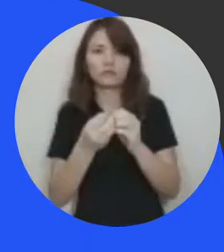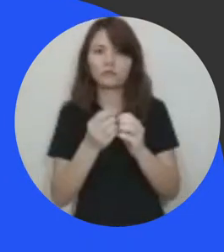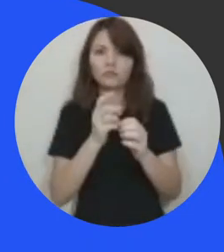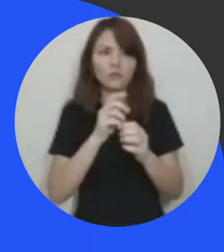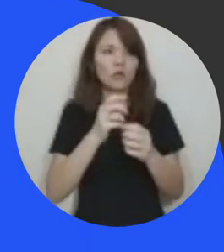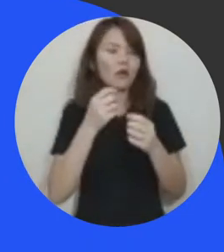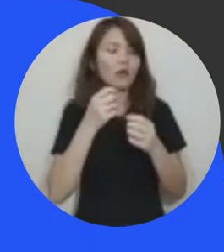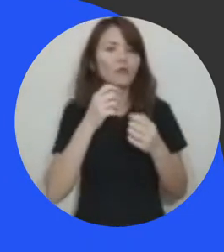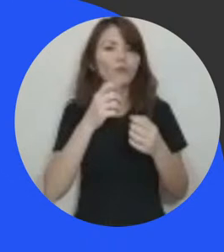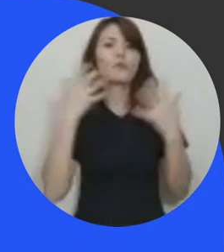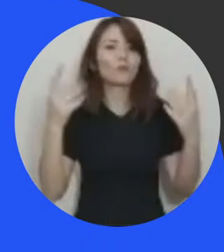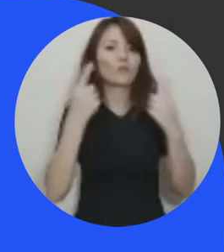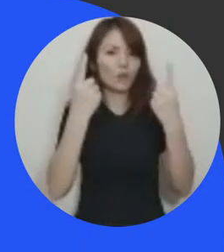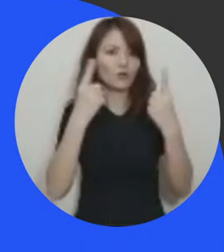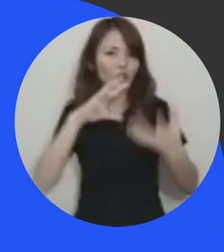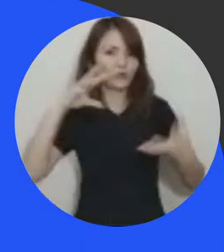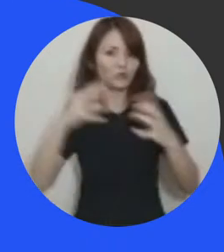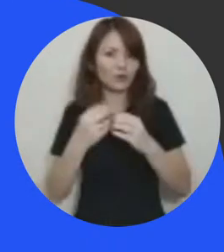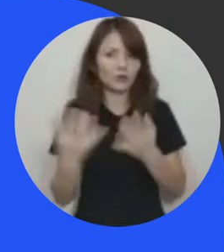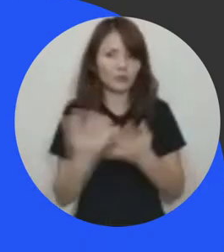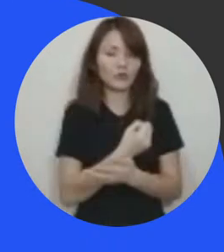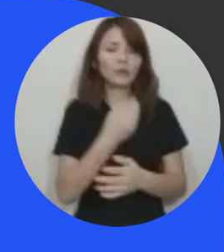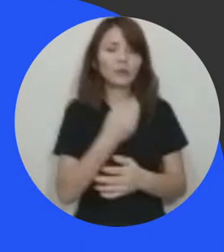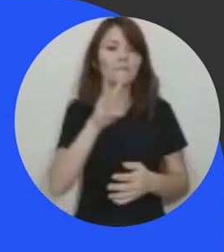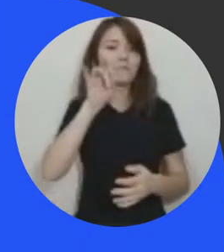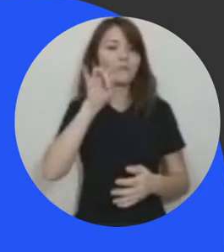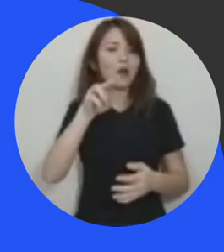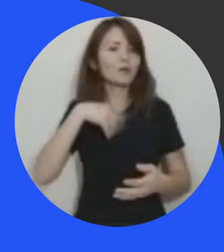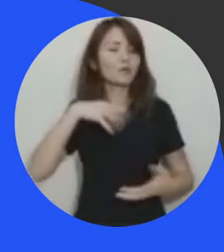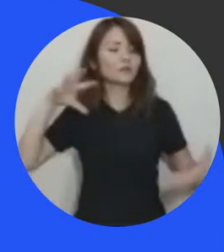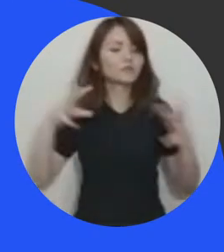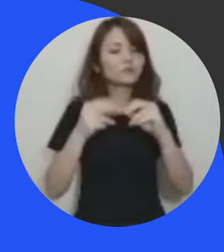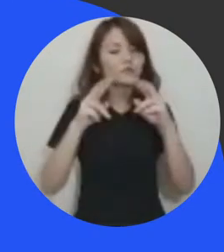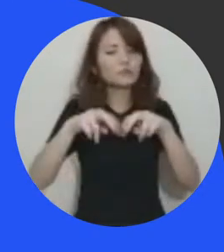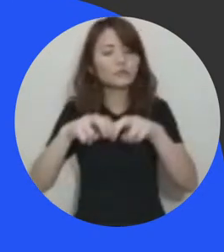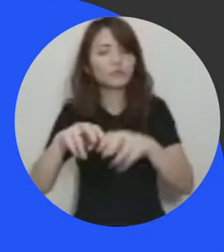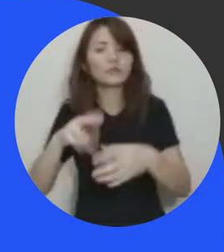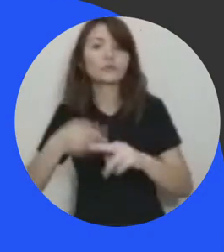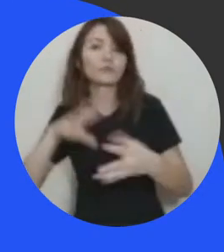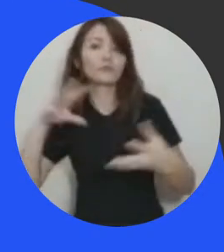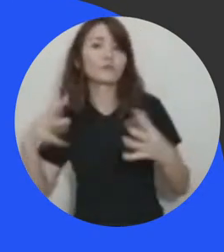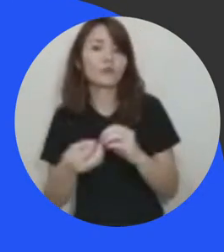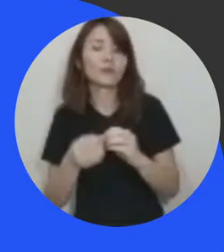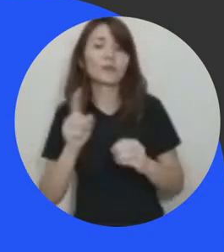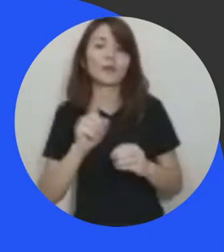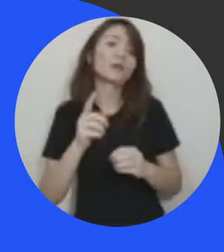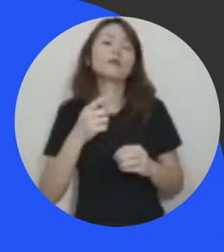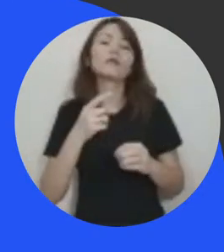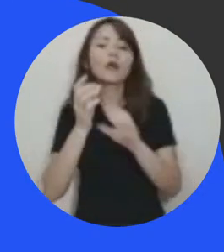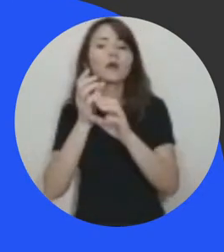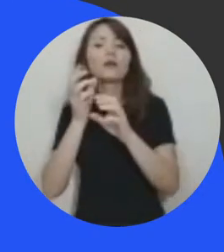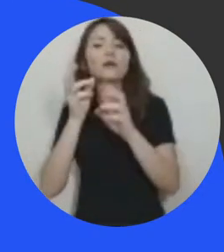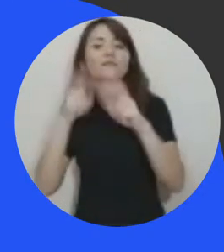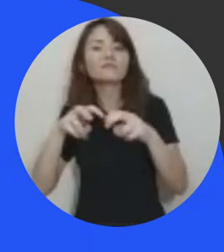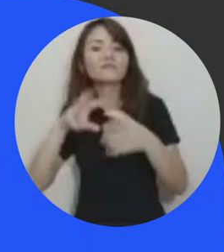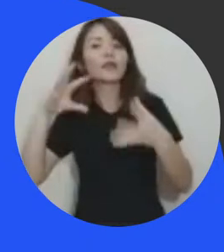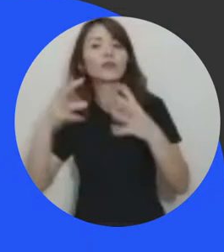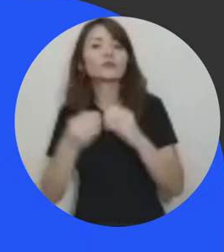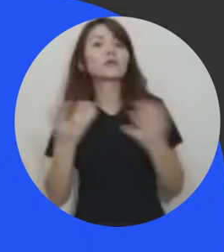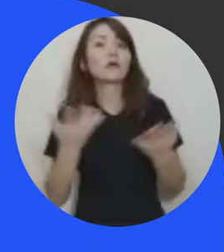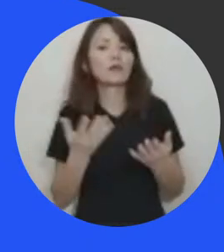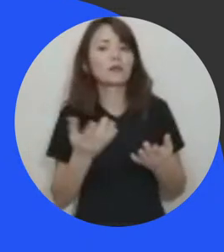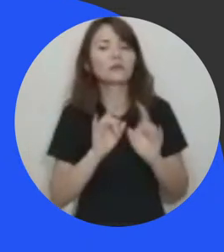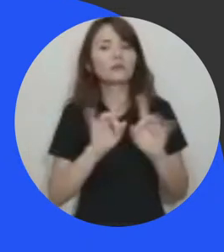with you today is some of those outputs over the last few months. So I just